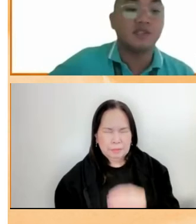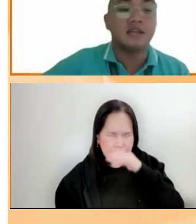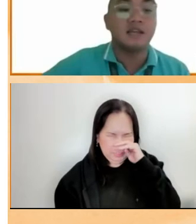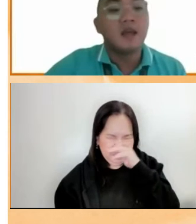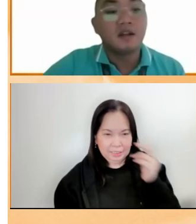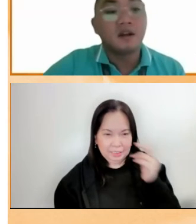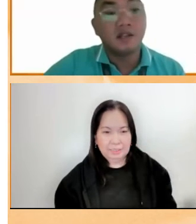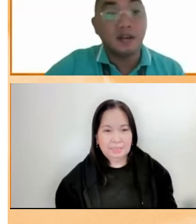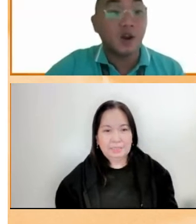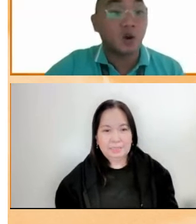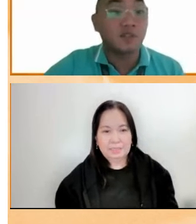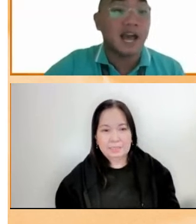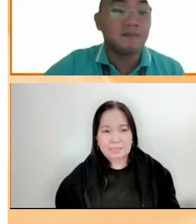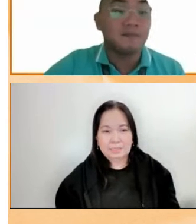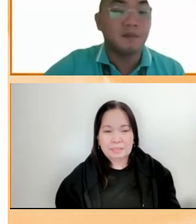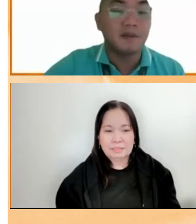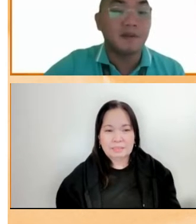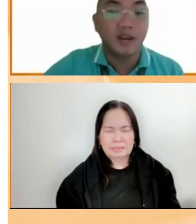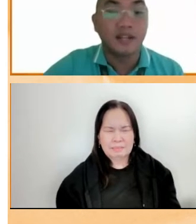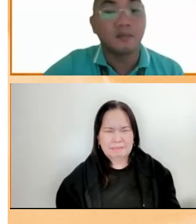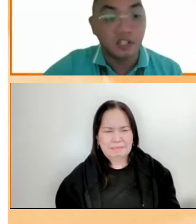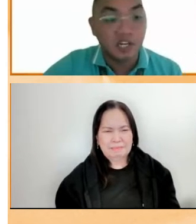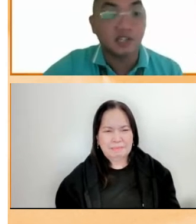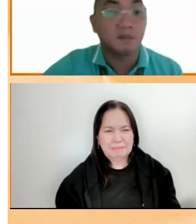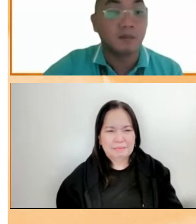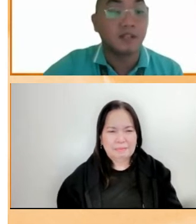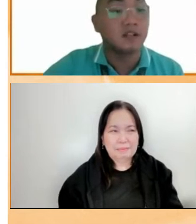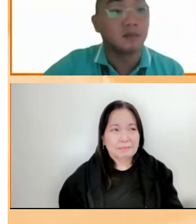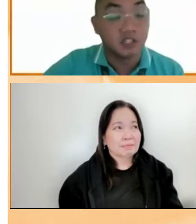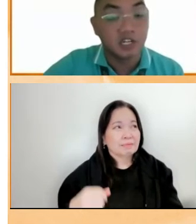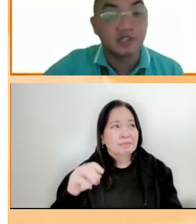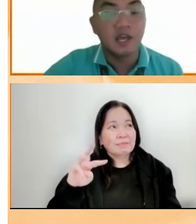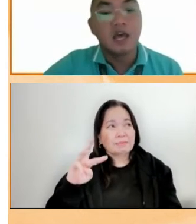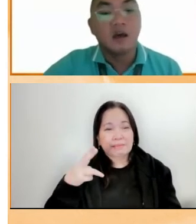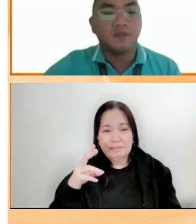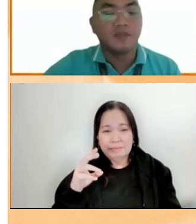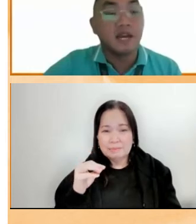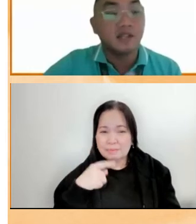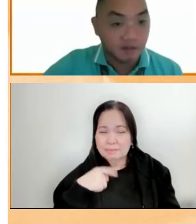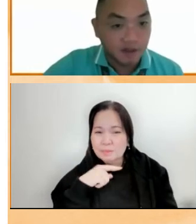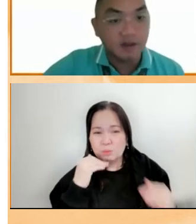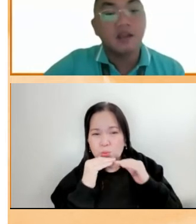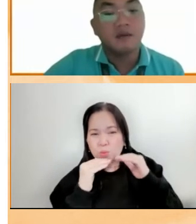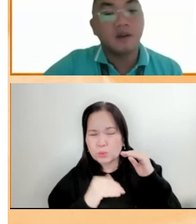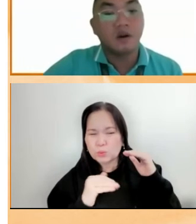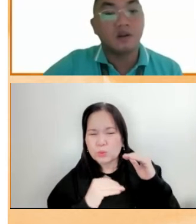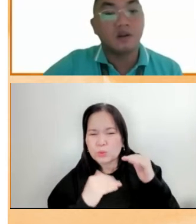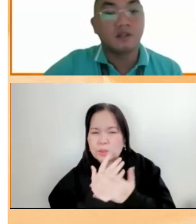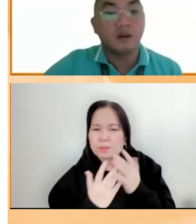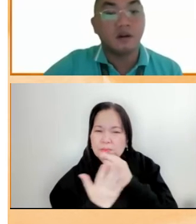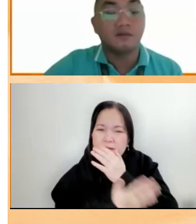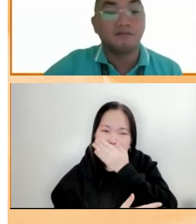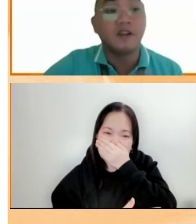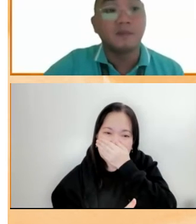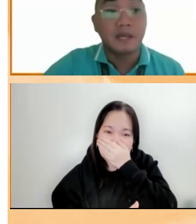So WHO has seen that there has been an enormous gap between low-income countries and upper middle-income countries. That is a